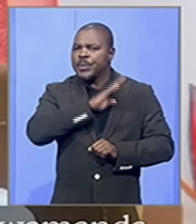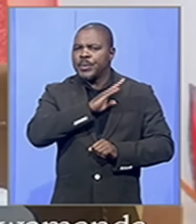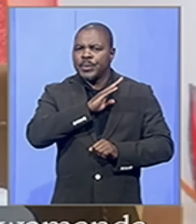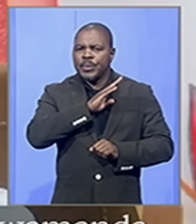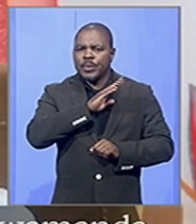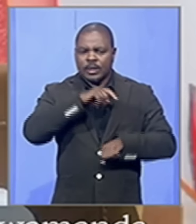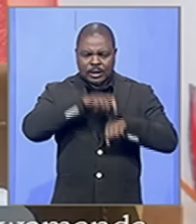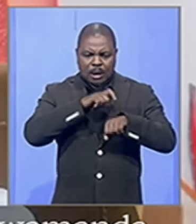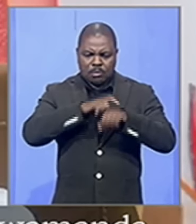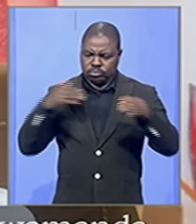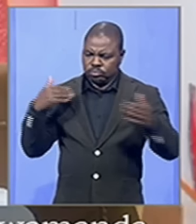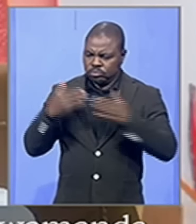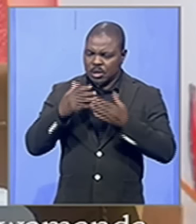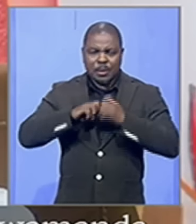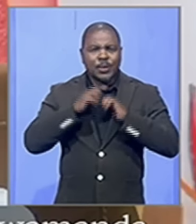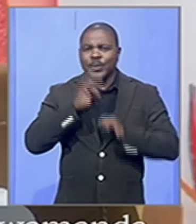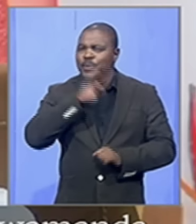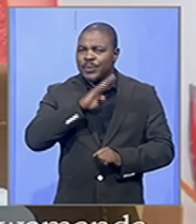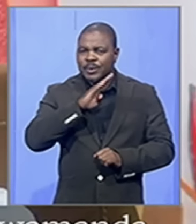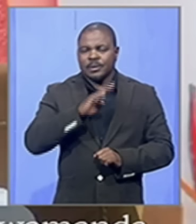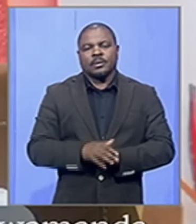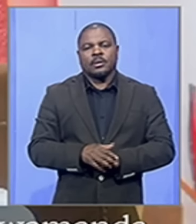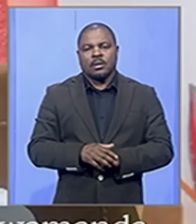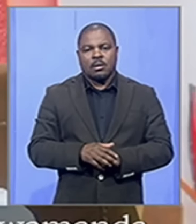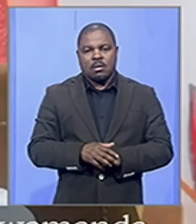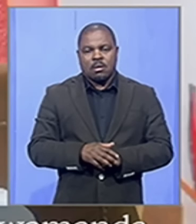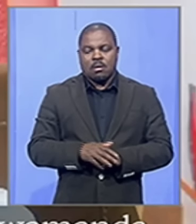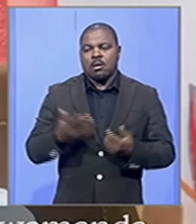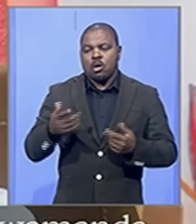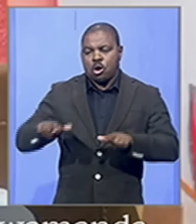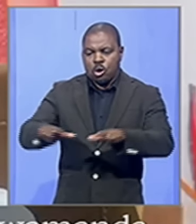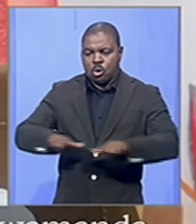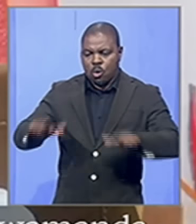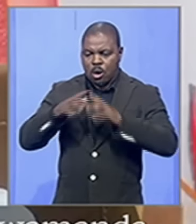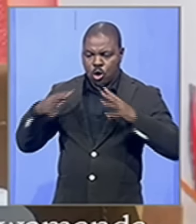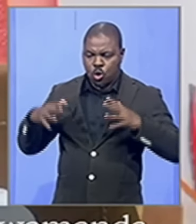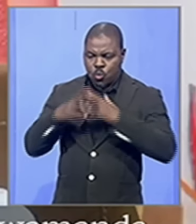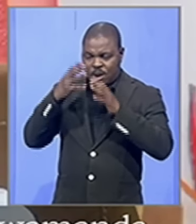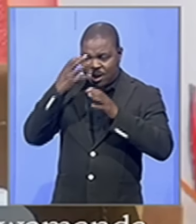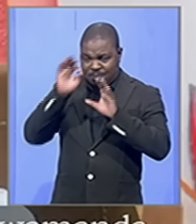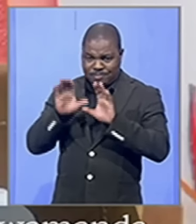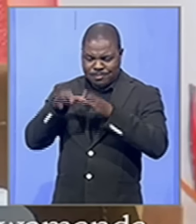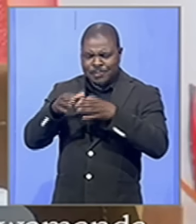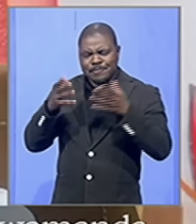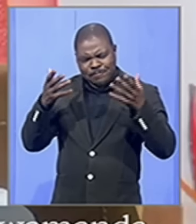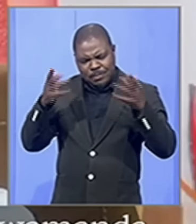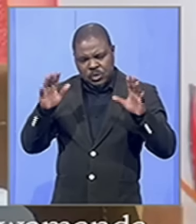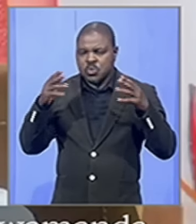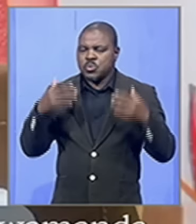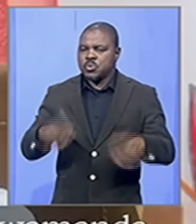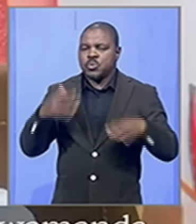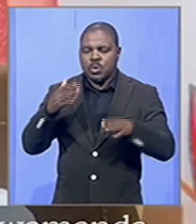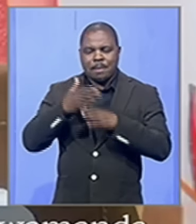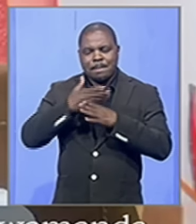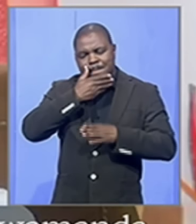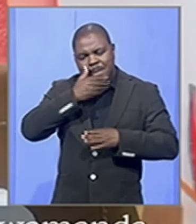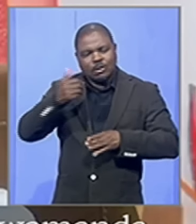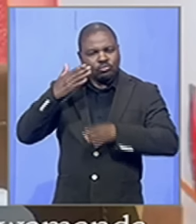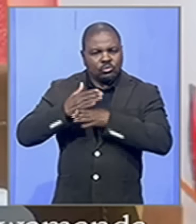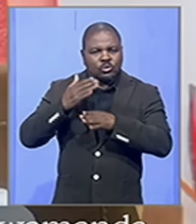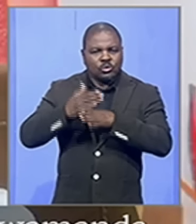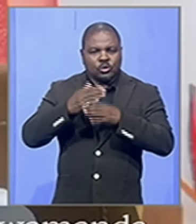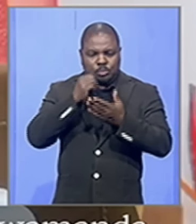that particular period. And the government of local unity did, in fact, do their best to ensure that